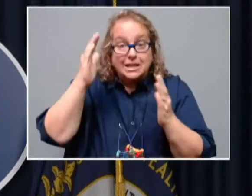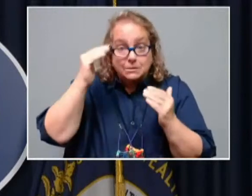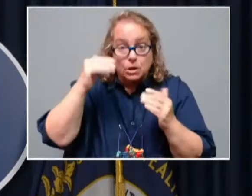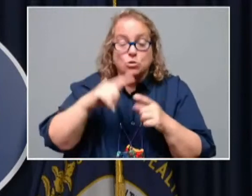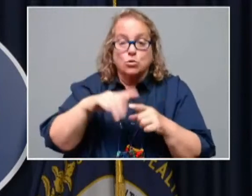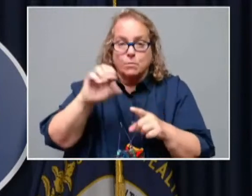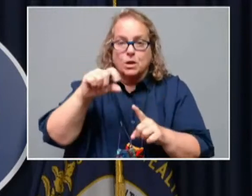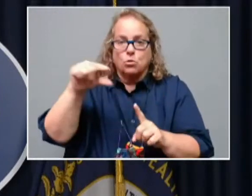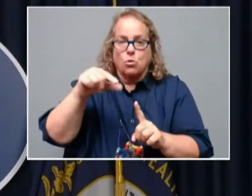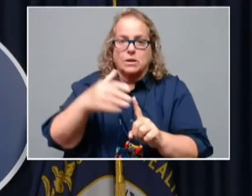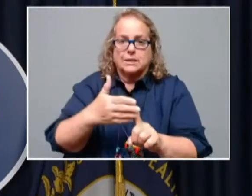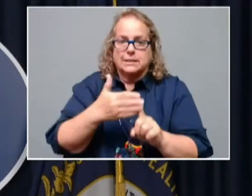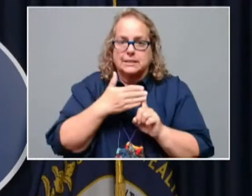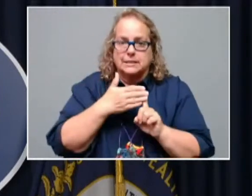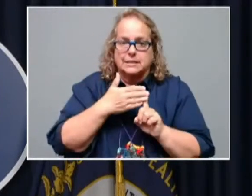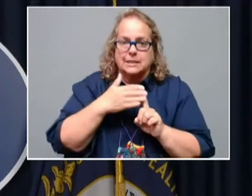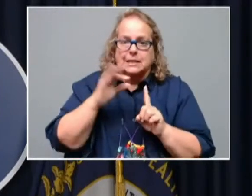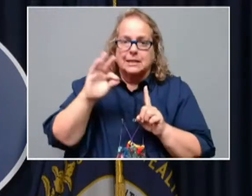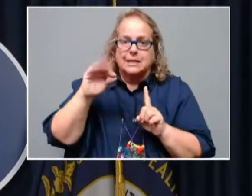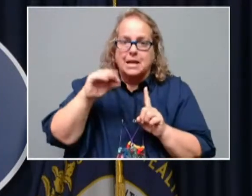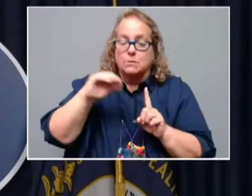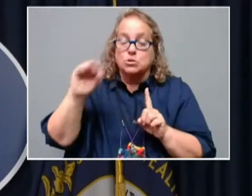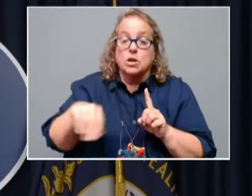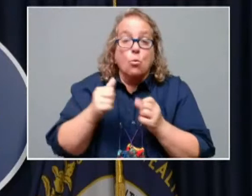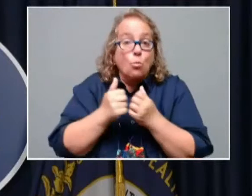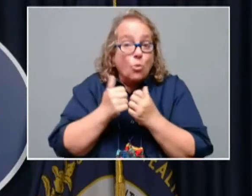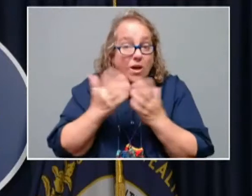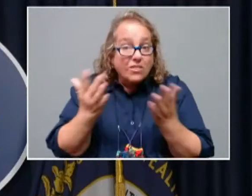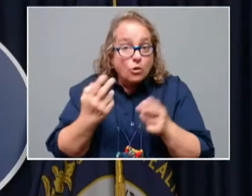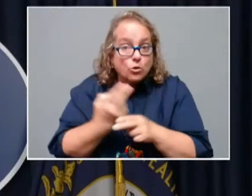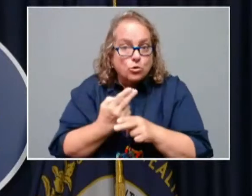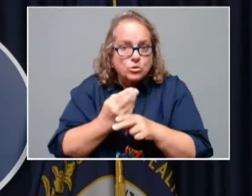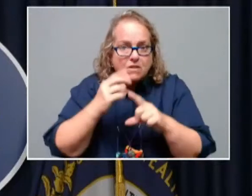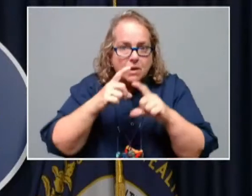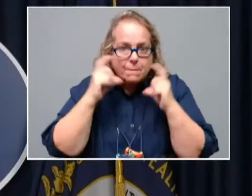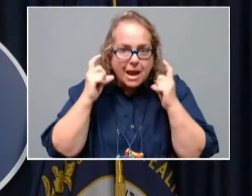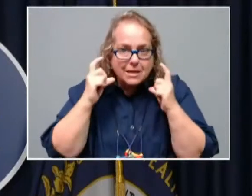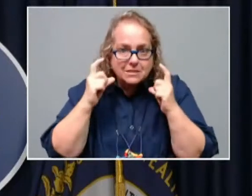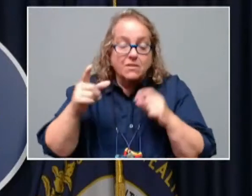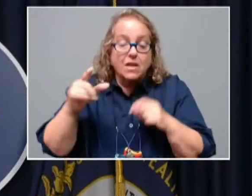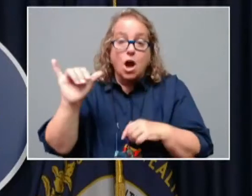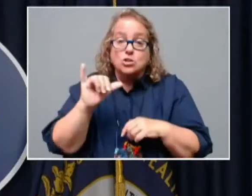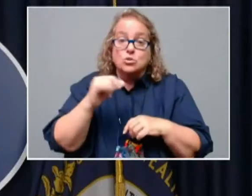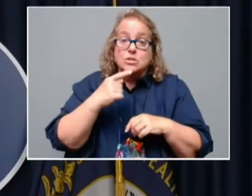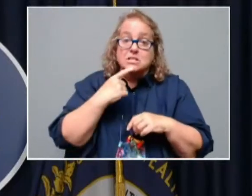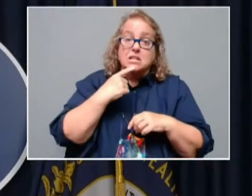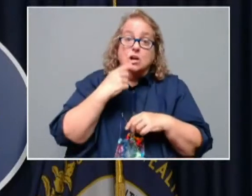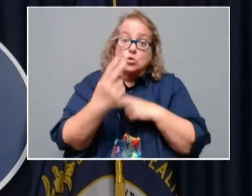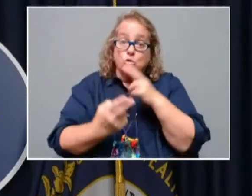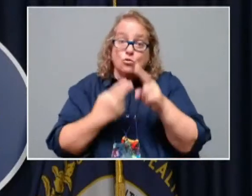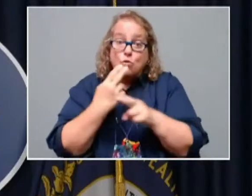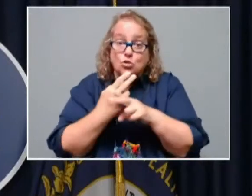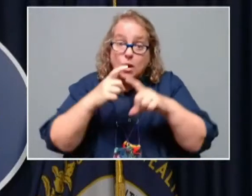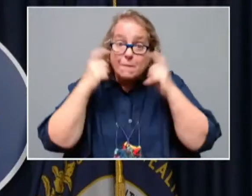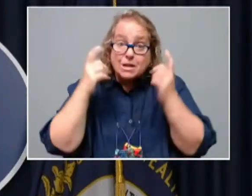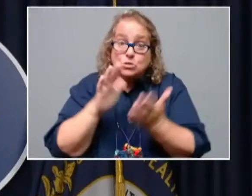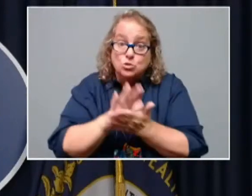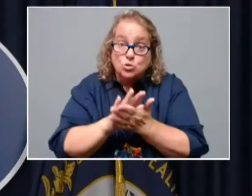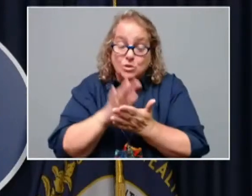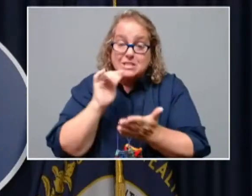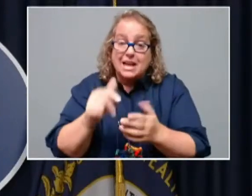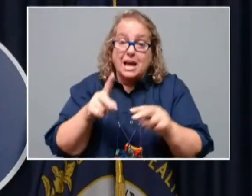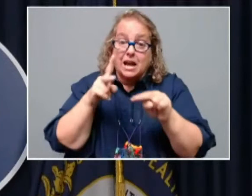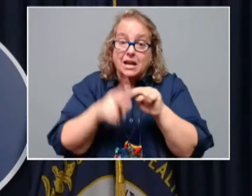quarantined without the use of masks. They also said that masks, universal masks in schools could cut transmission